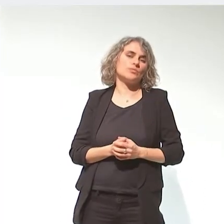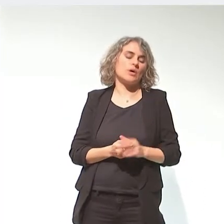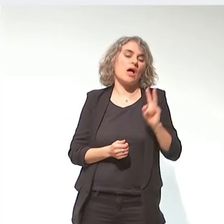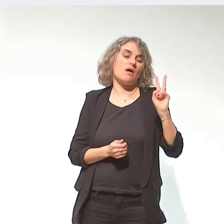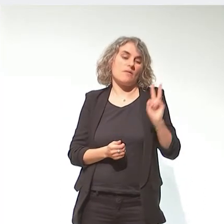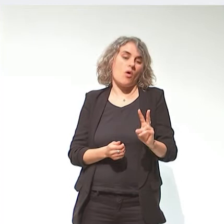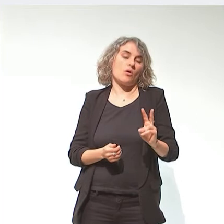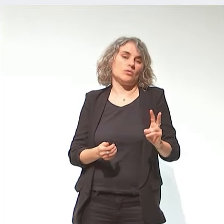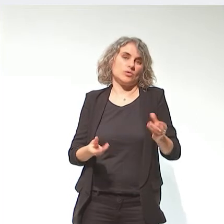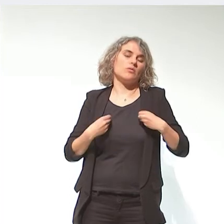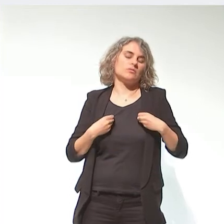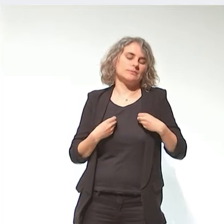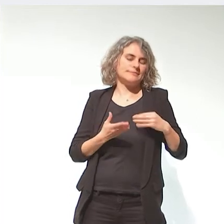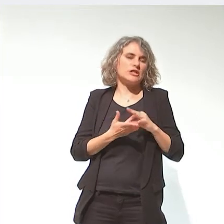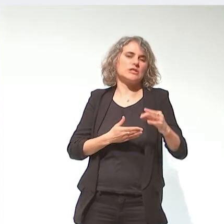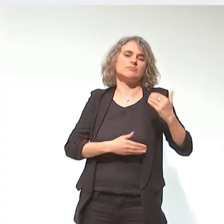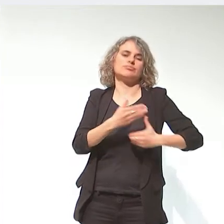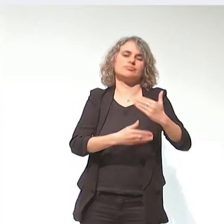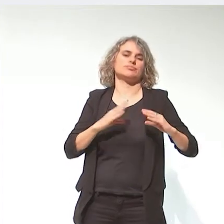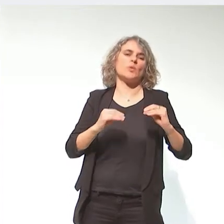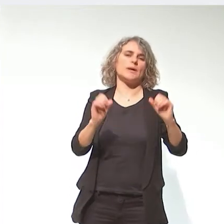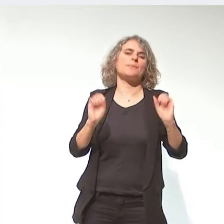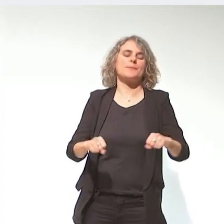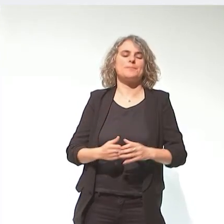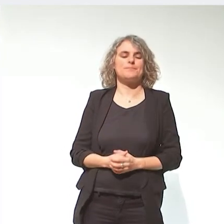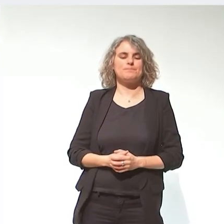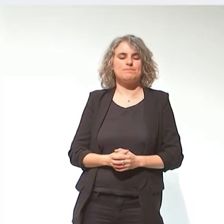Est-ce que ça va impliquer, par exemple, de